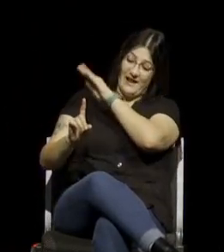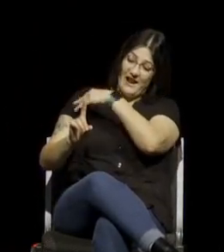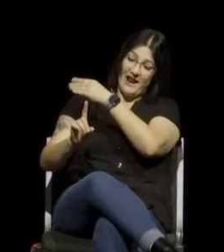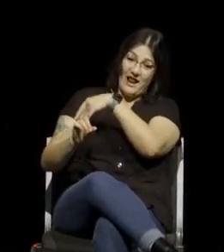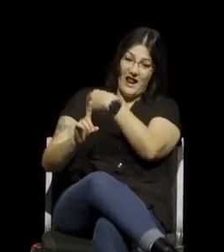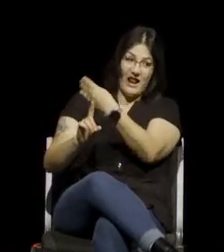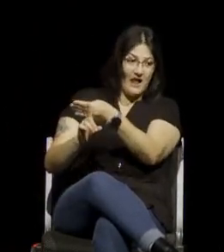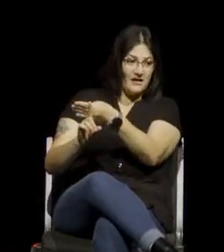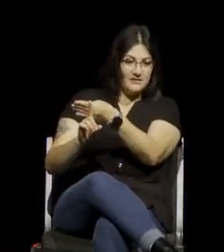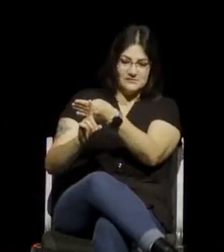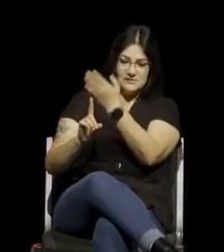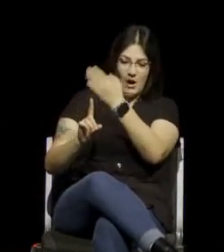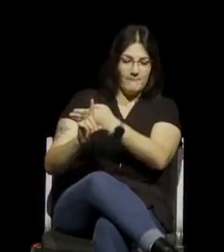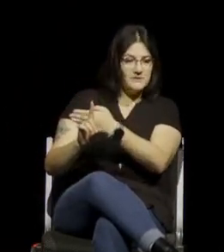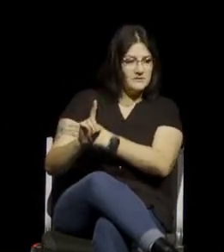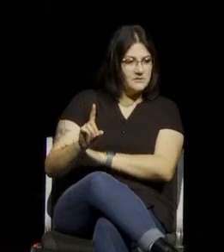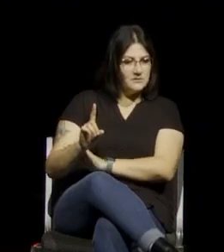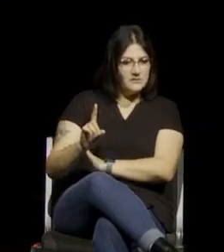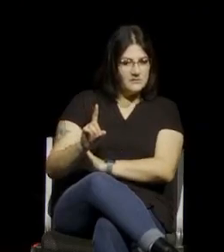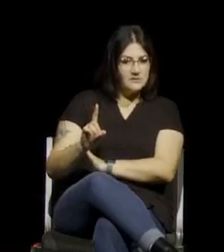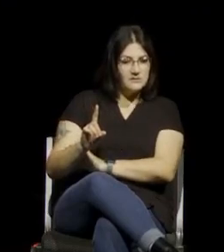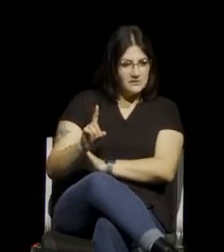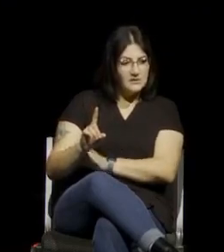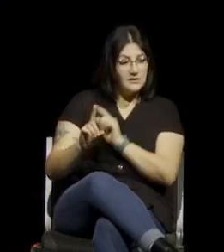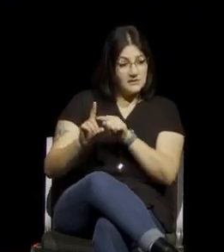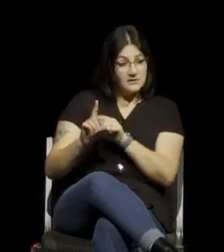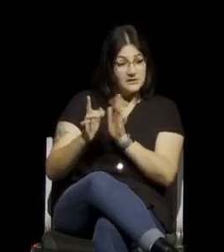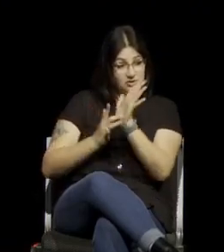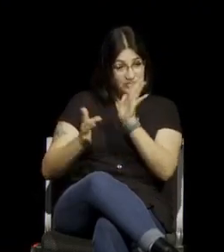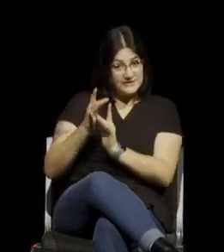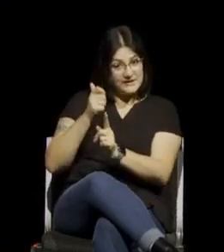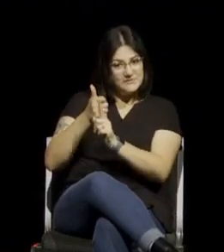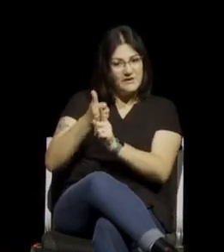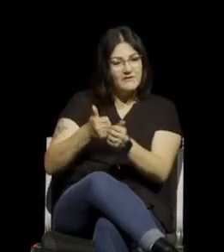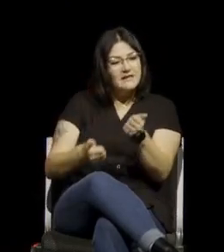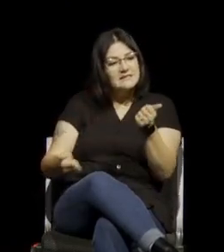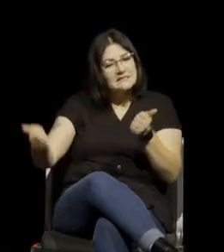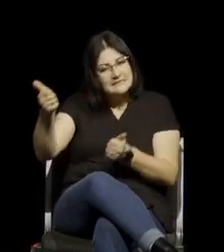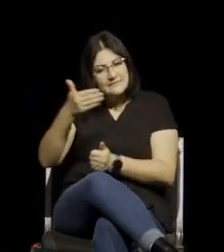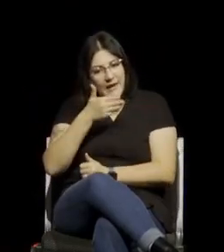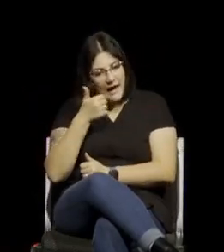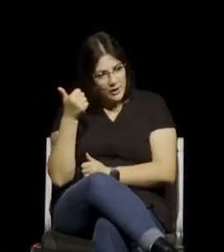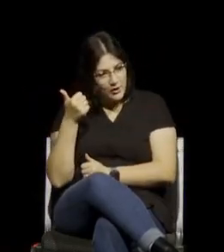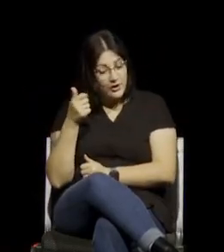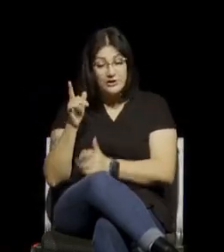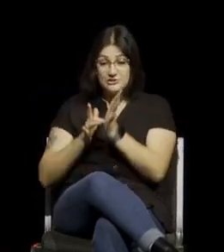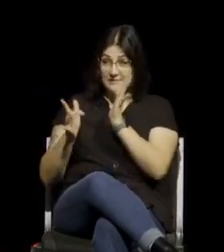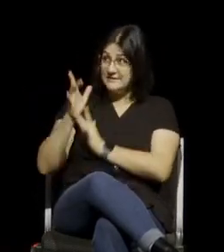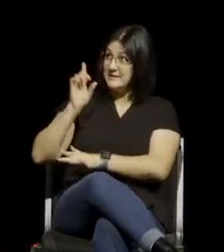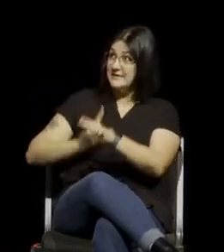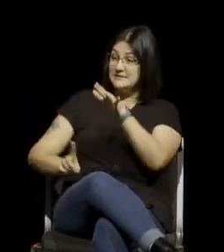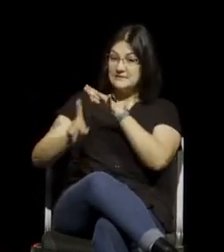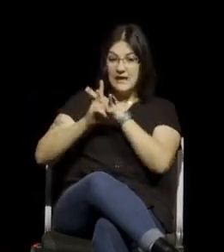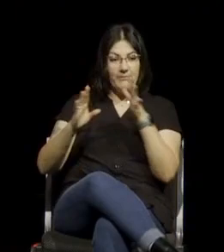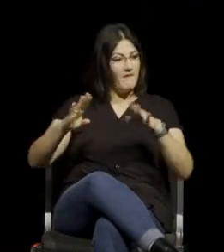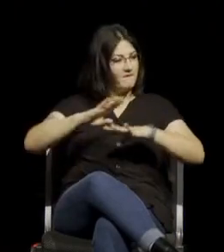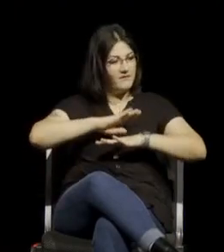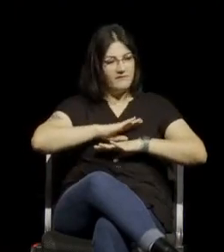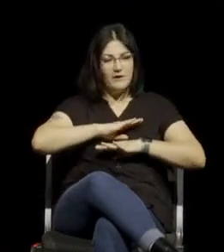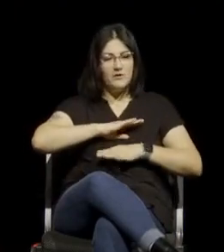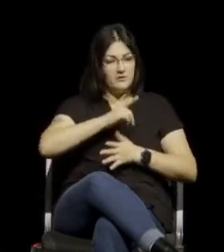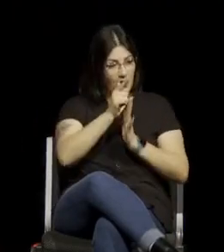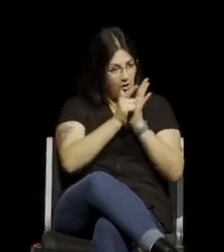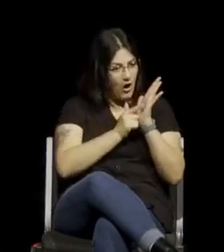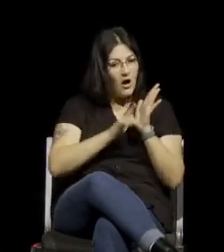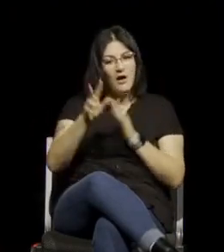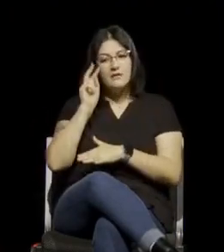mediate between us and God. Why? Because Jesus is better. He came and fulfilled the law and